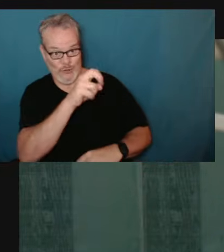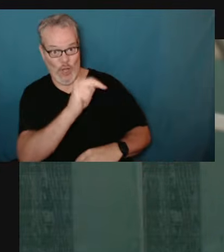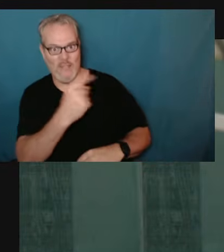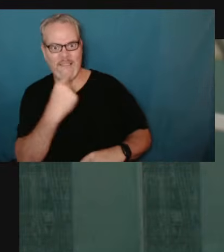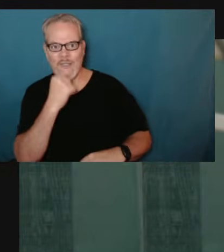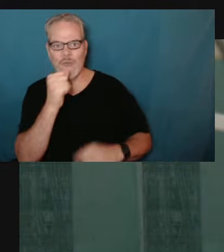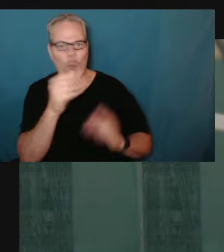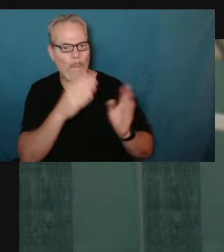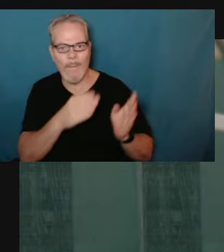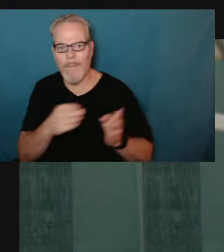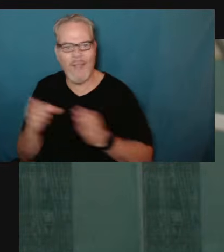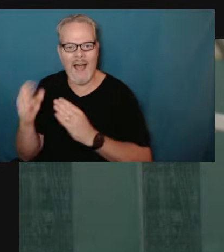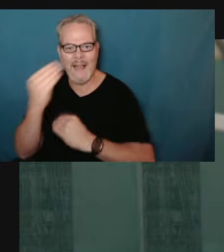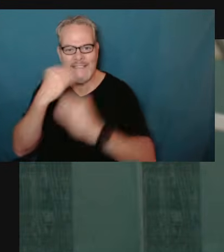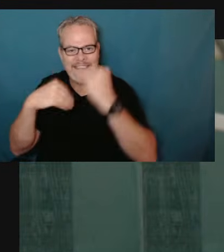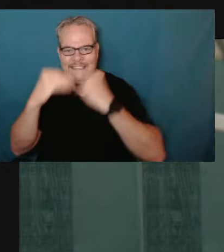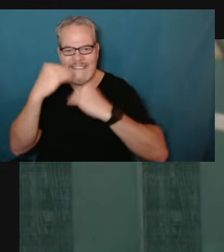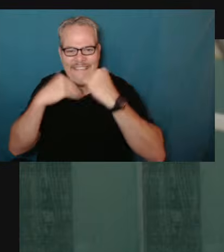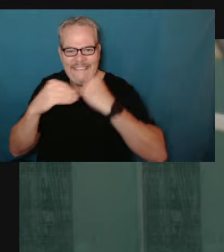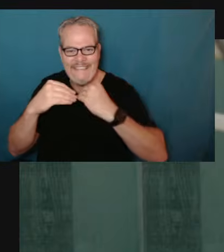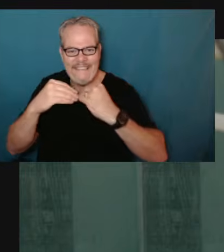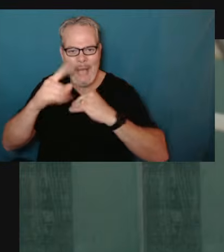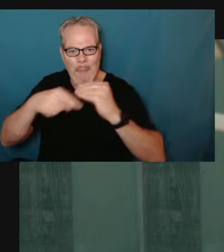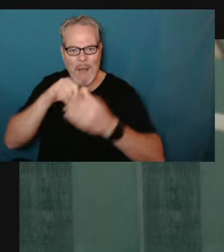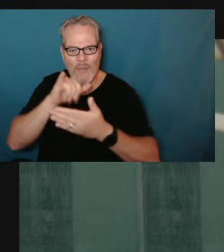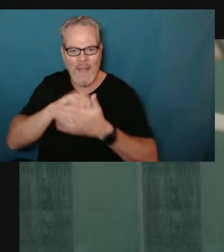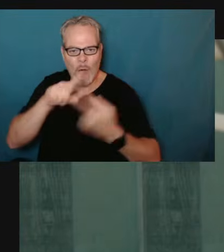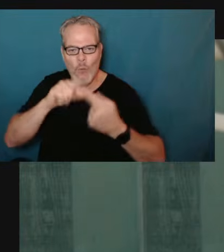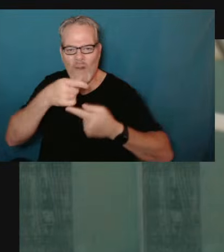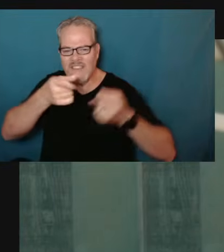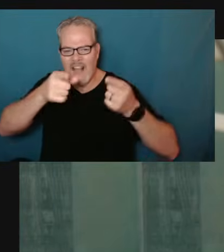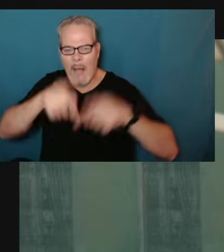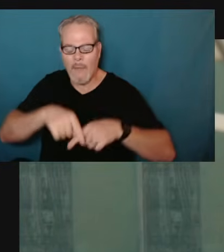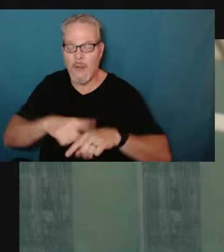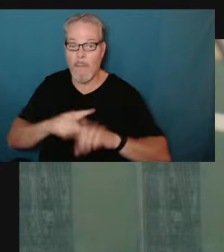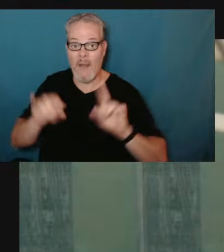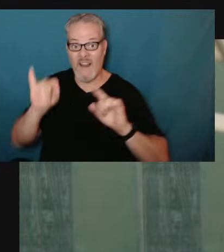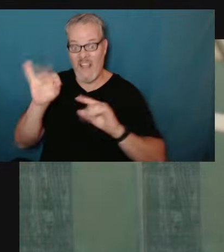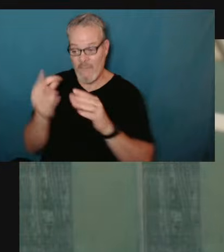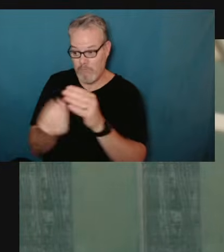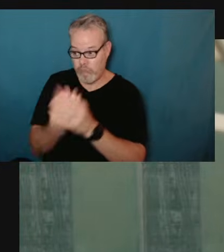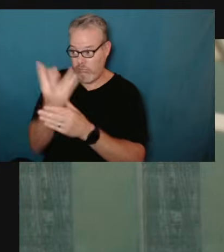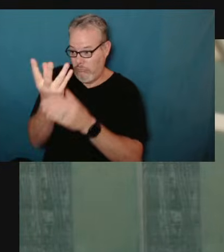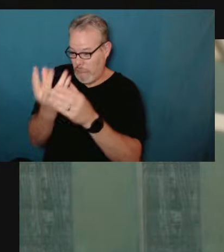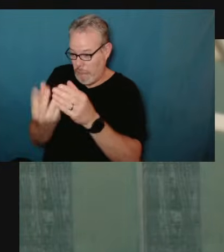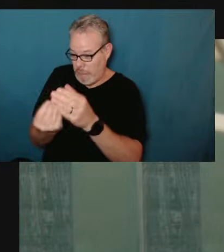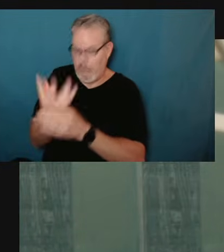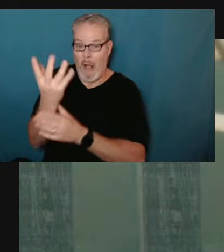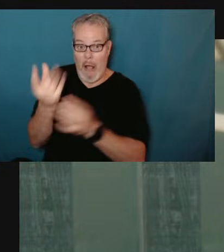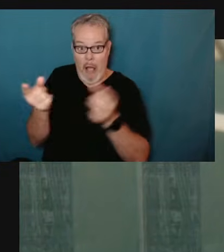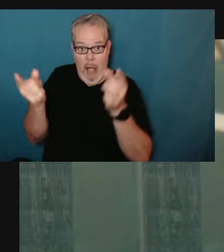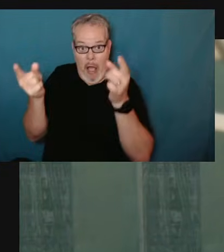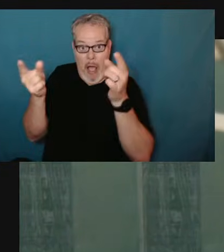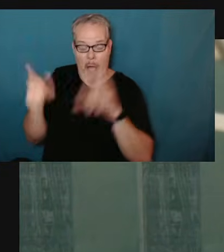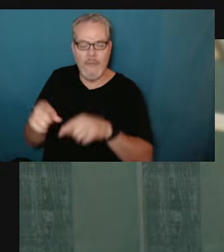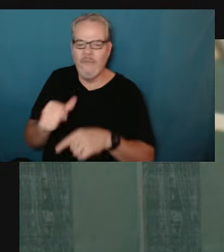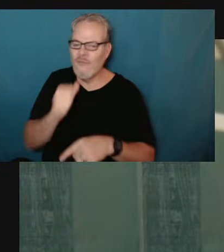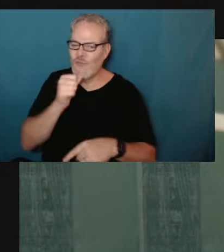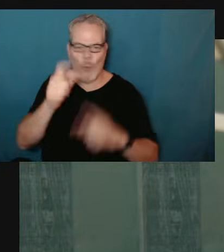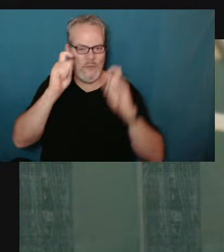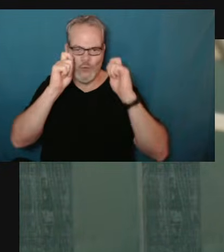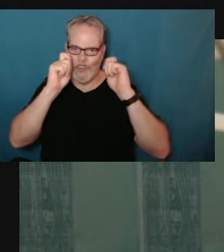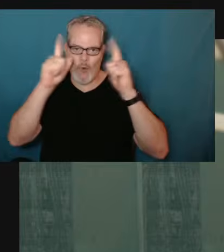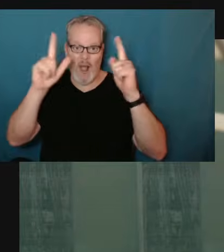But don't be surprised when the South Lake experiences a very large earthquake, collapses, and generates a